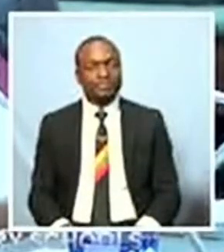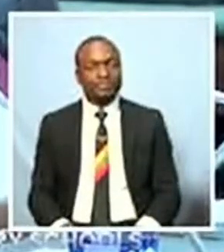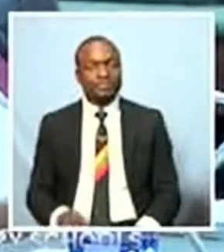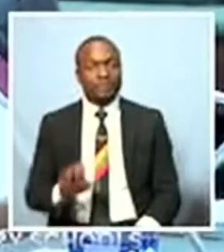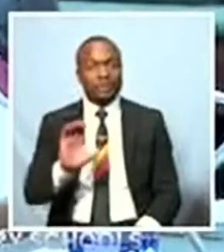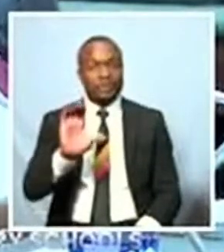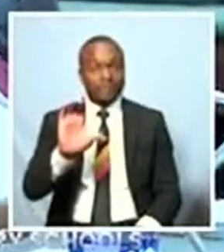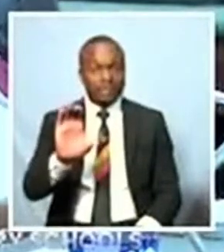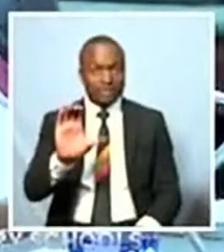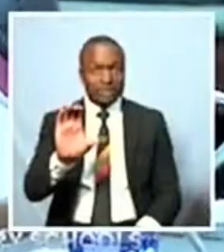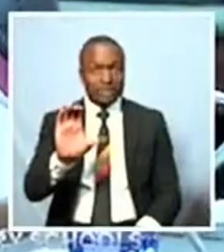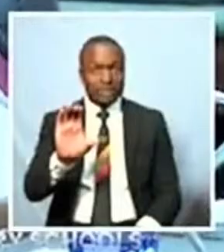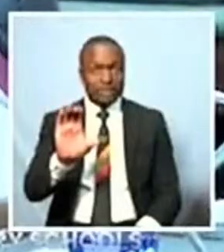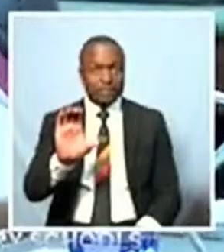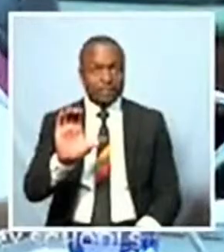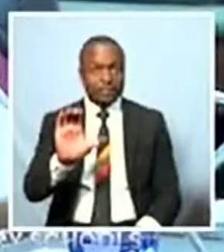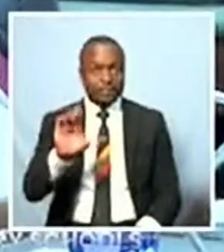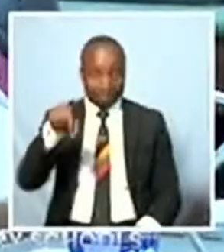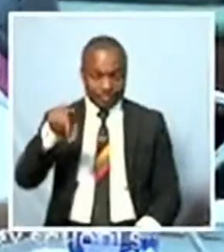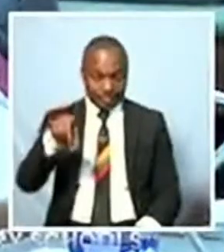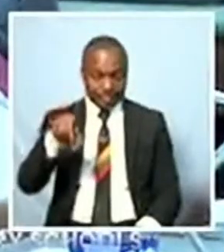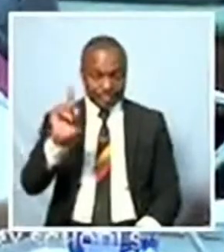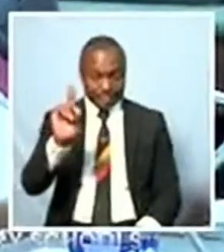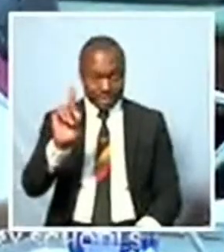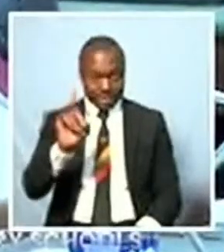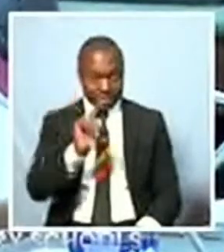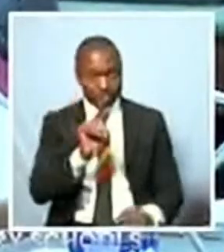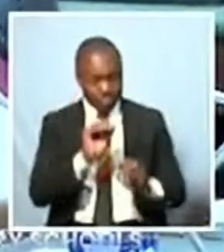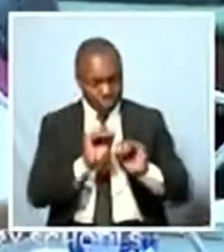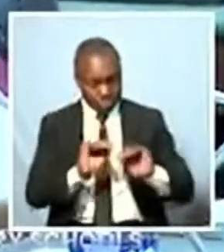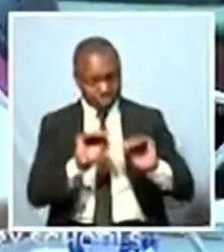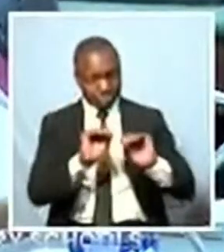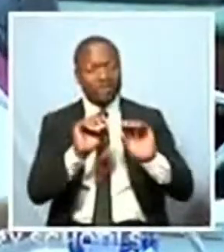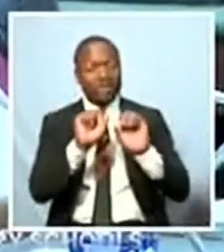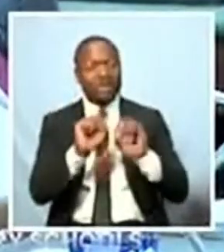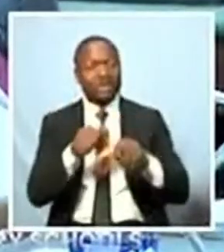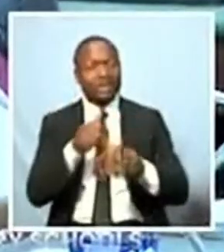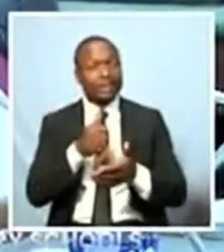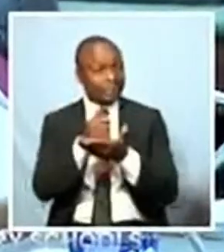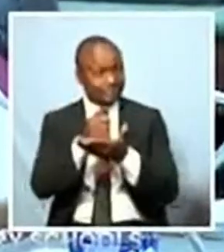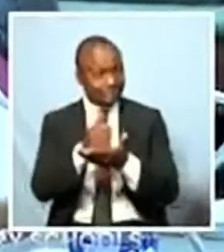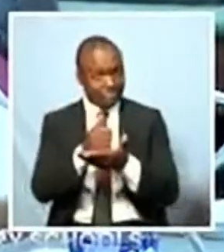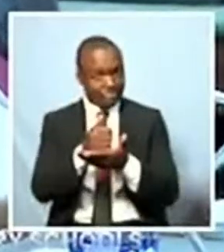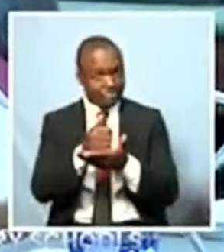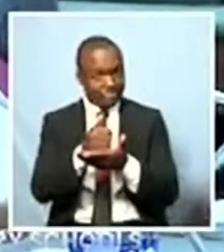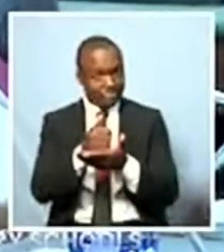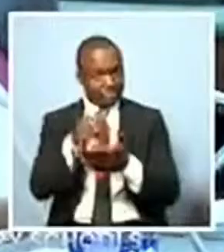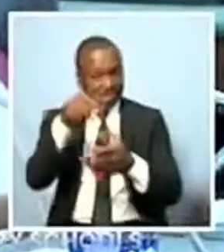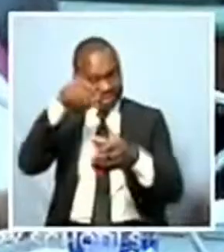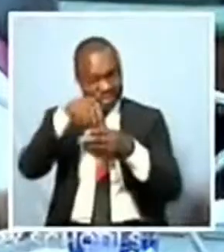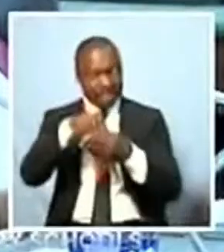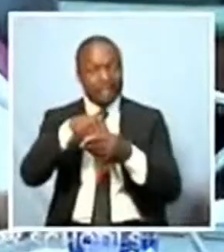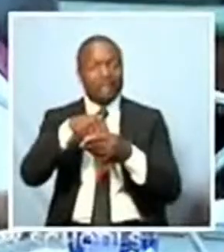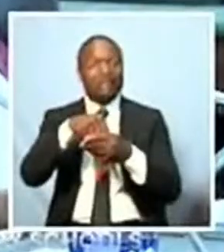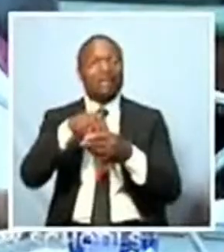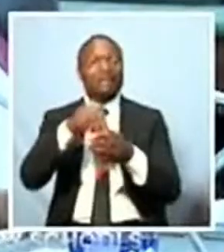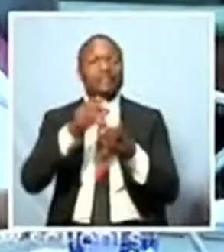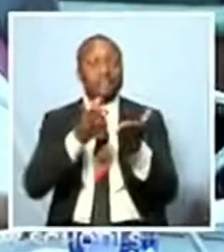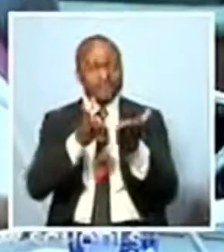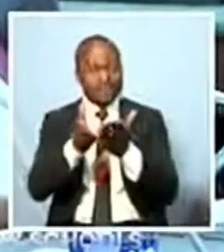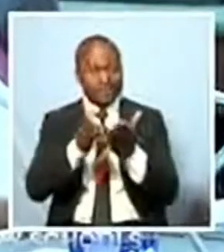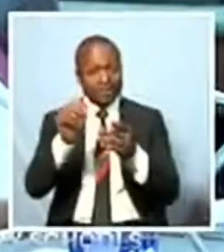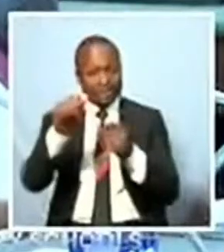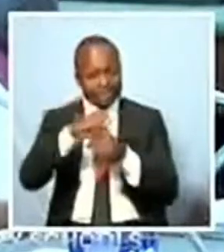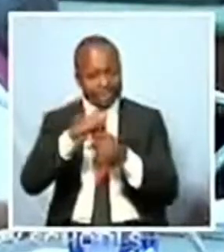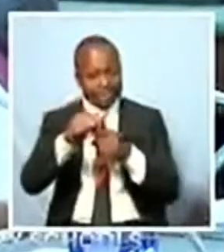CPD, so that as they're teaching, you are able to help in the in-service training, so that if there